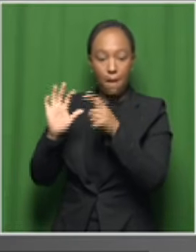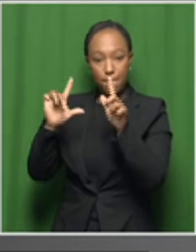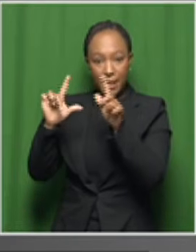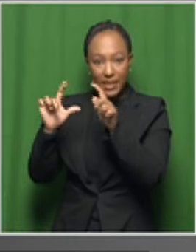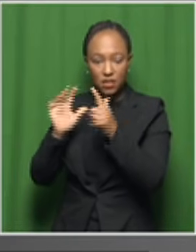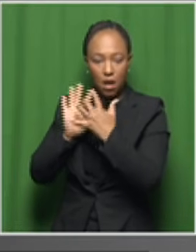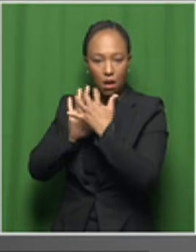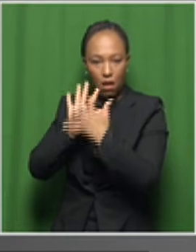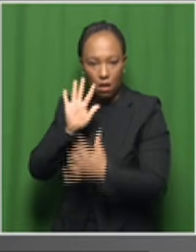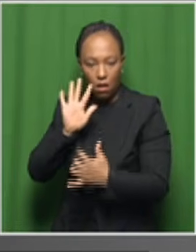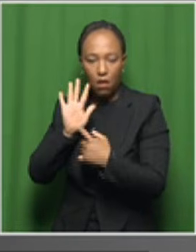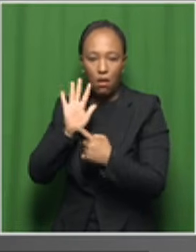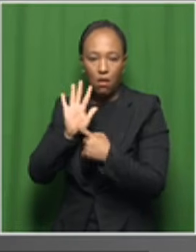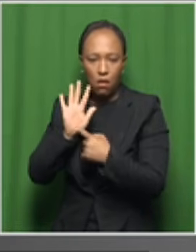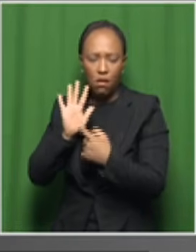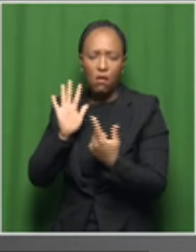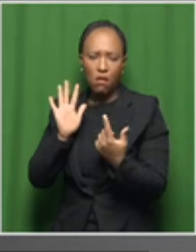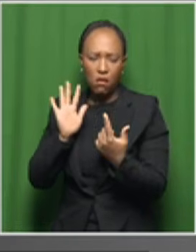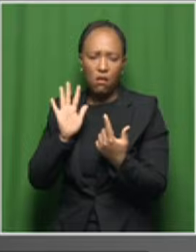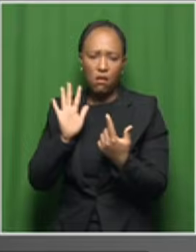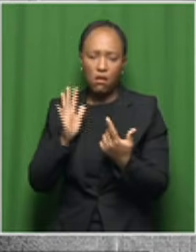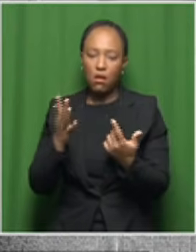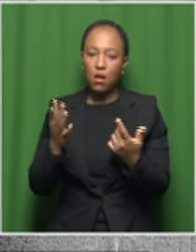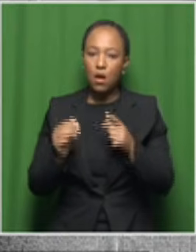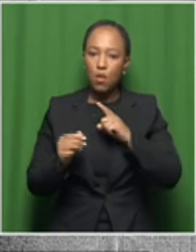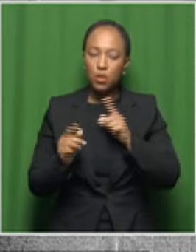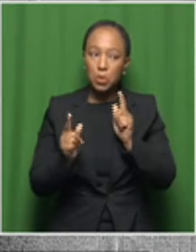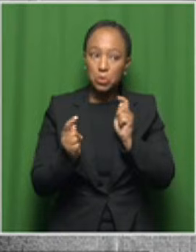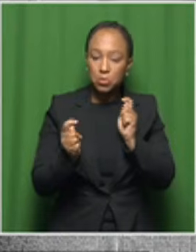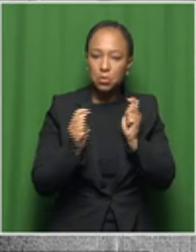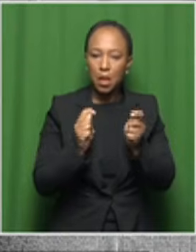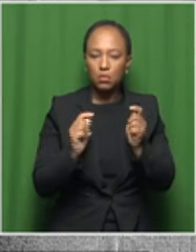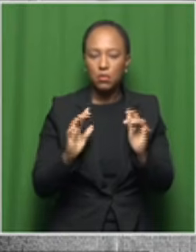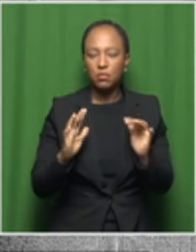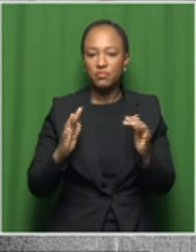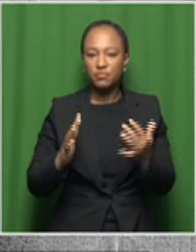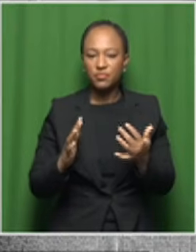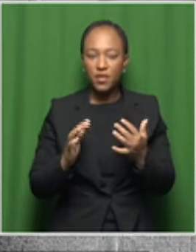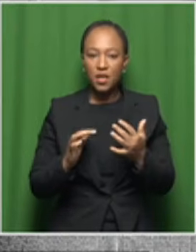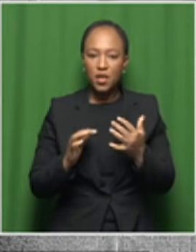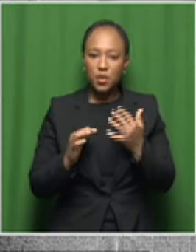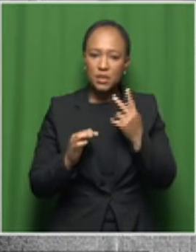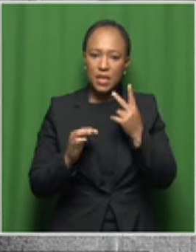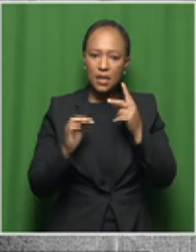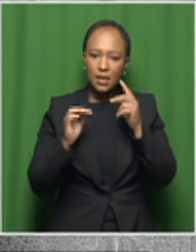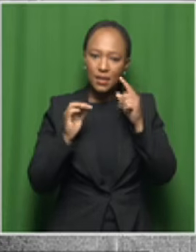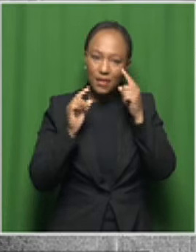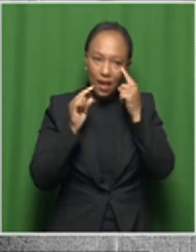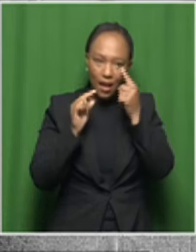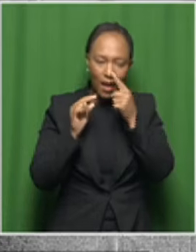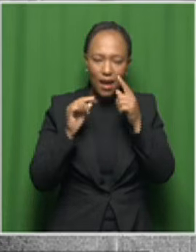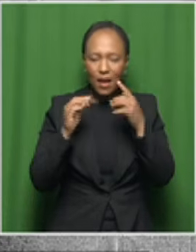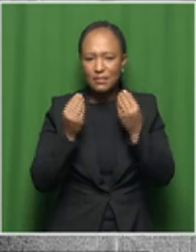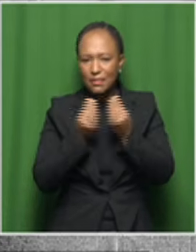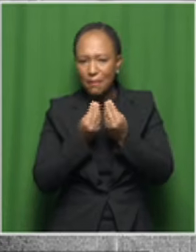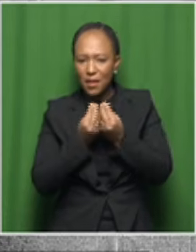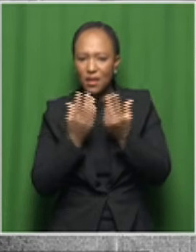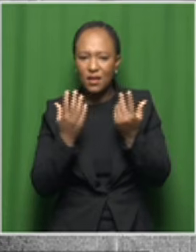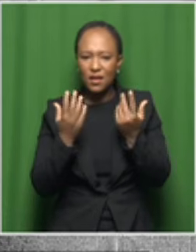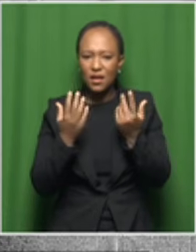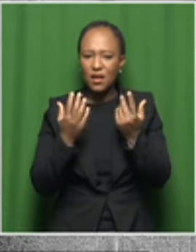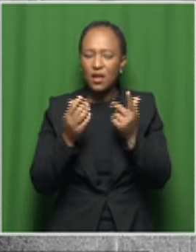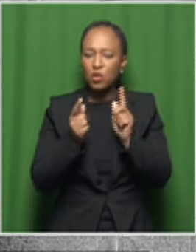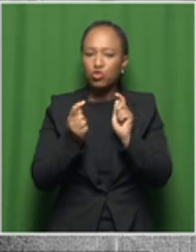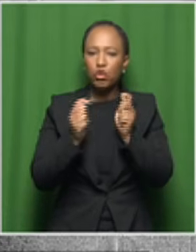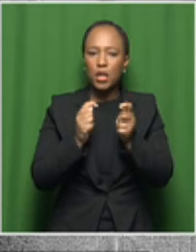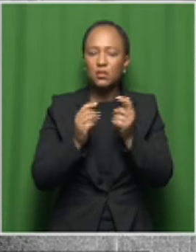way, how are they changed? Because you're saying you see that spark in that light and you're trying to capture that. Yes. How are they changed from the interaction